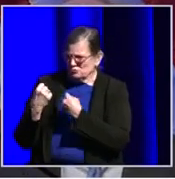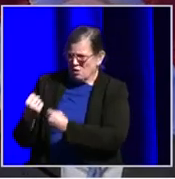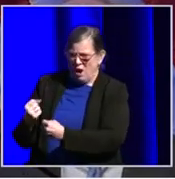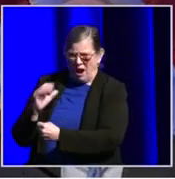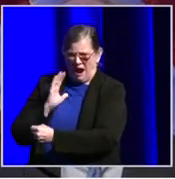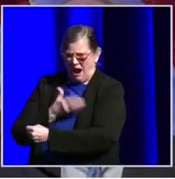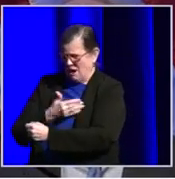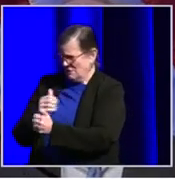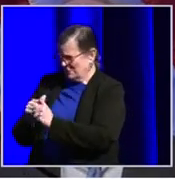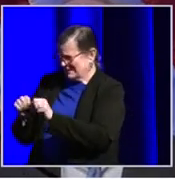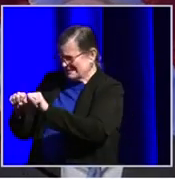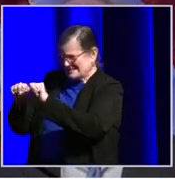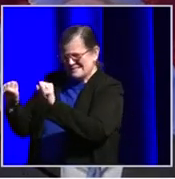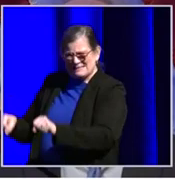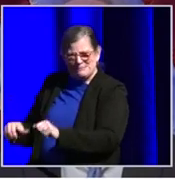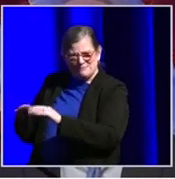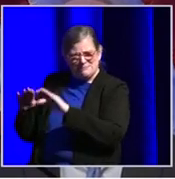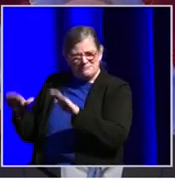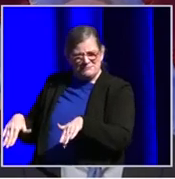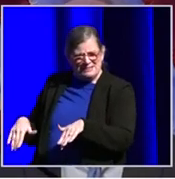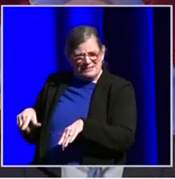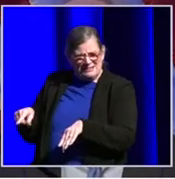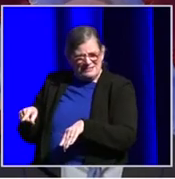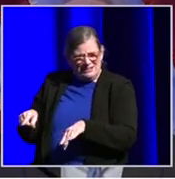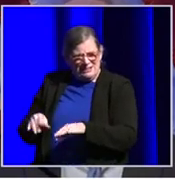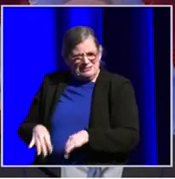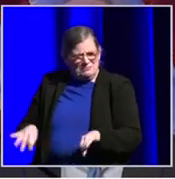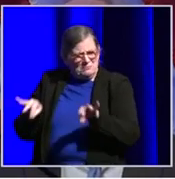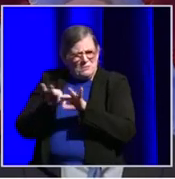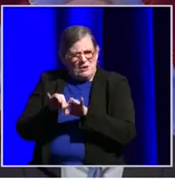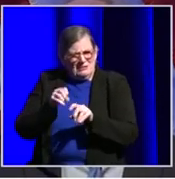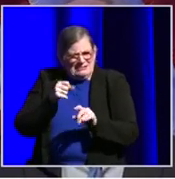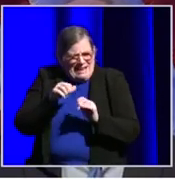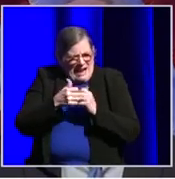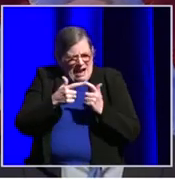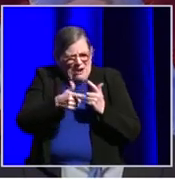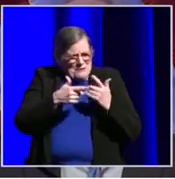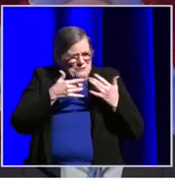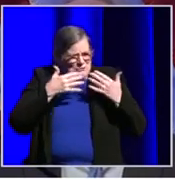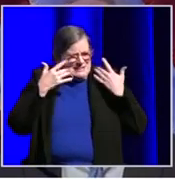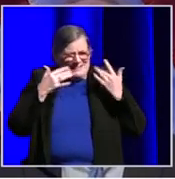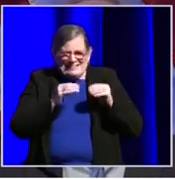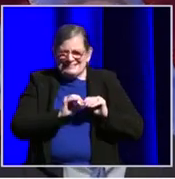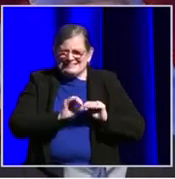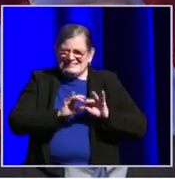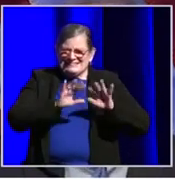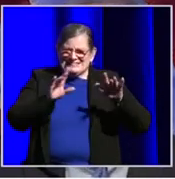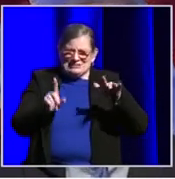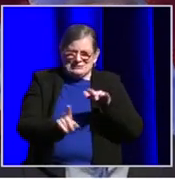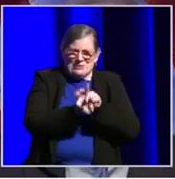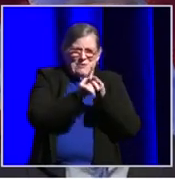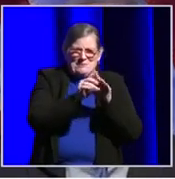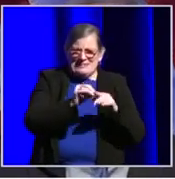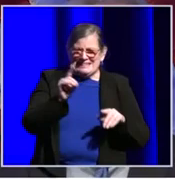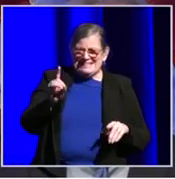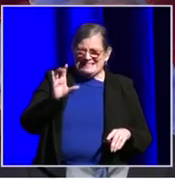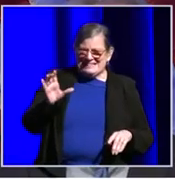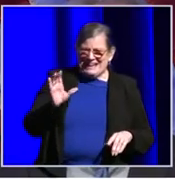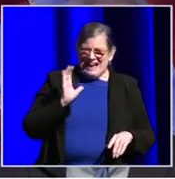us and our rich diversity. And I want you to know that I believe that our political